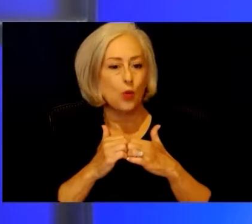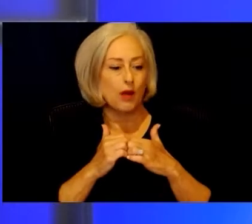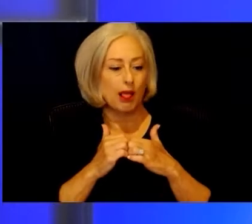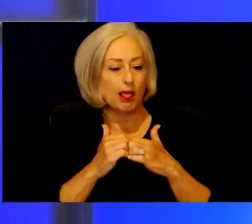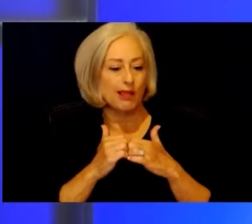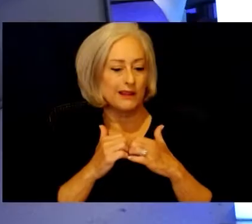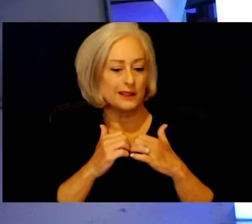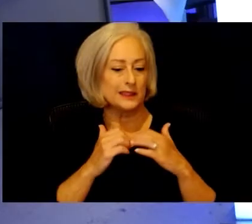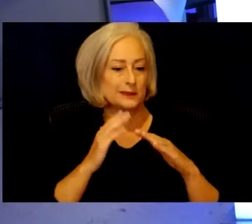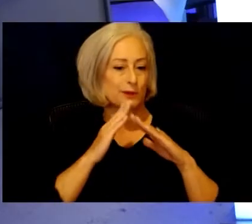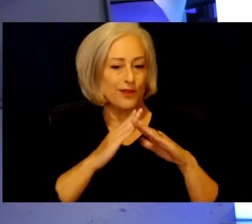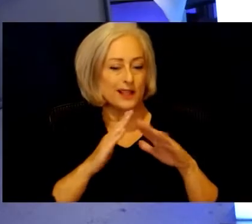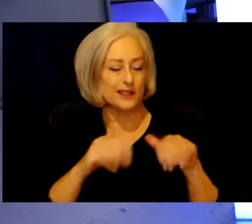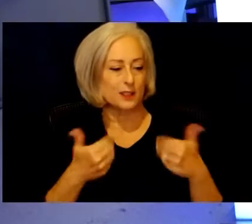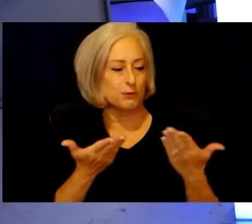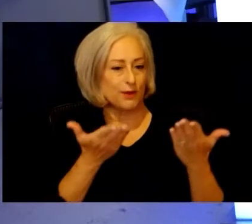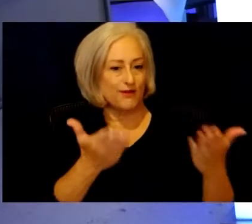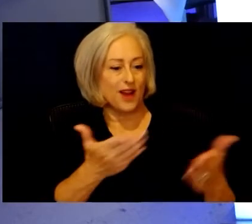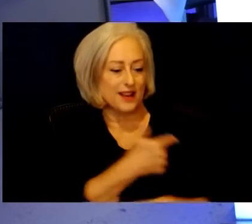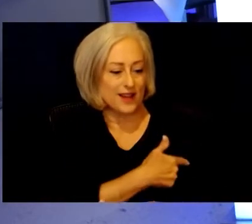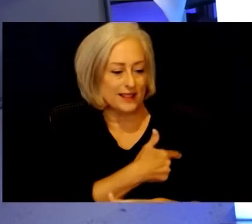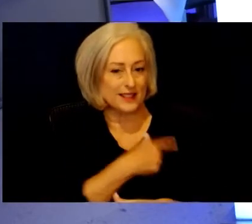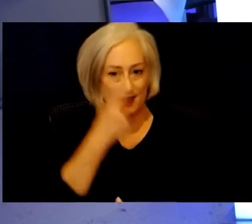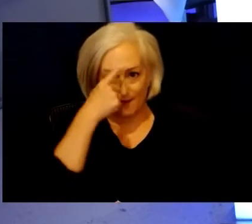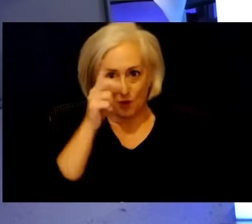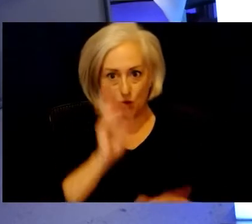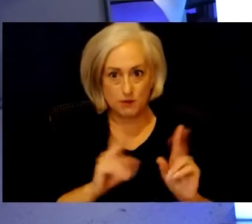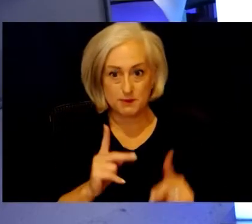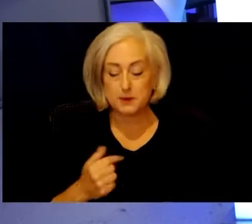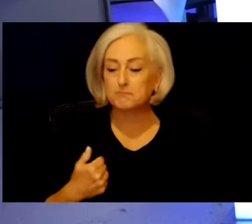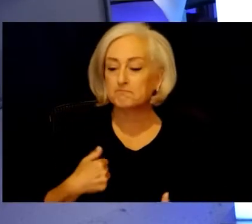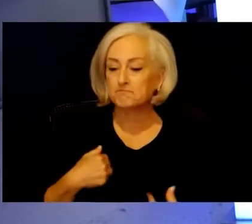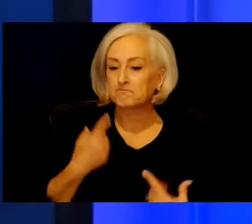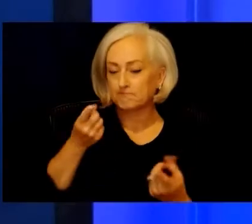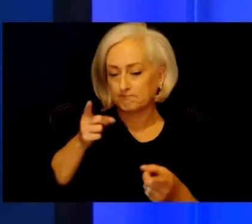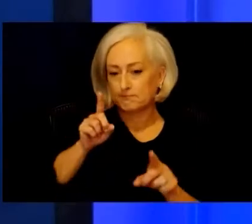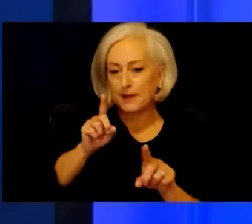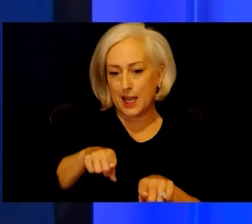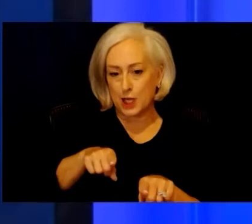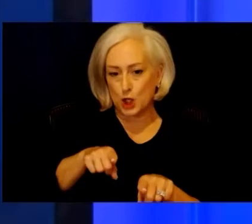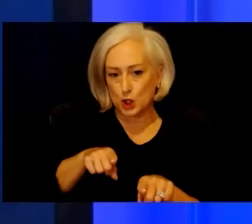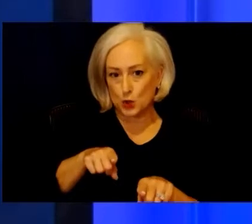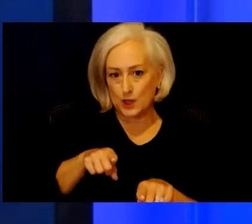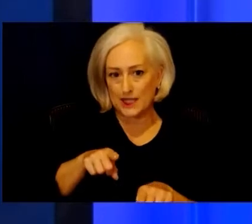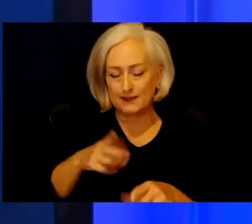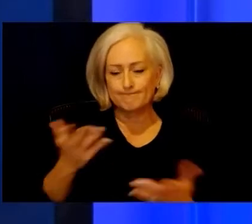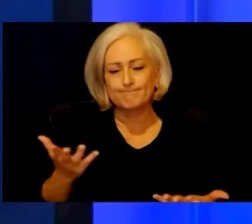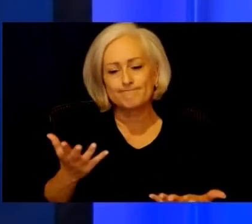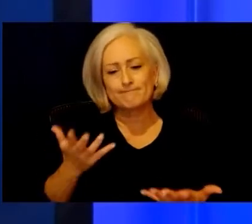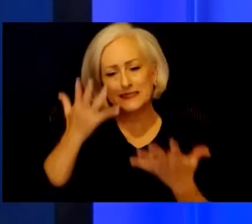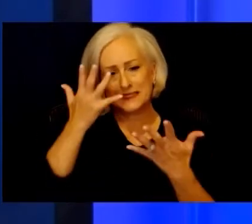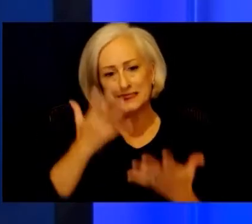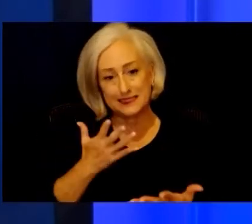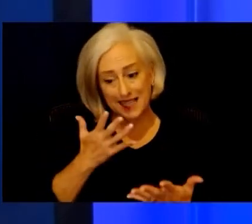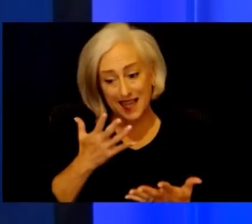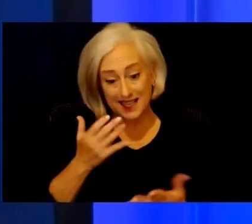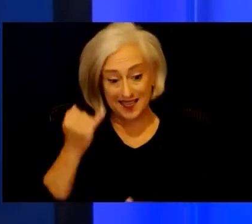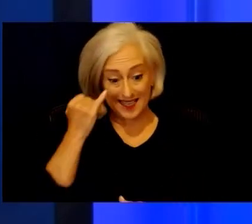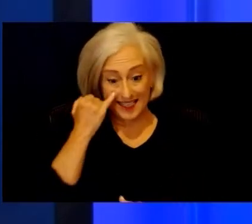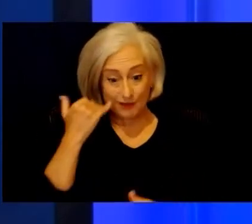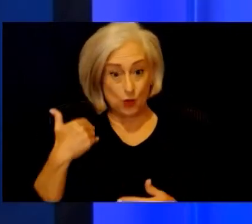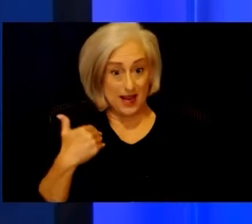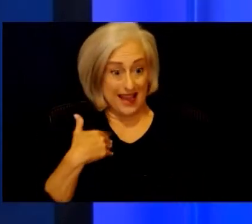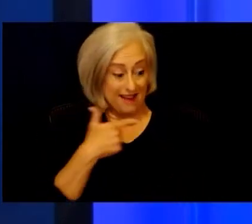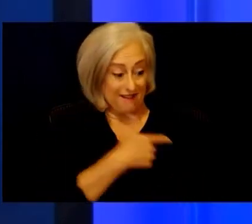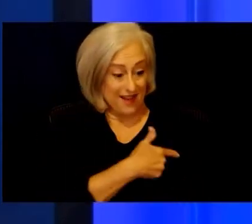too. Yeah, I agree. I think it is totally a shame whenever we have vaccines that could be getting into